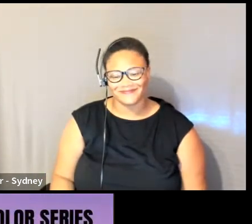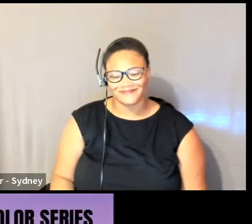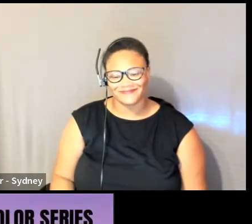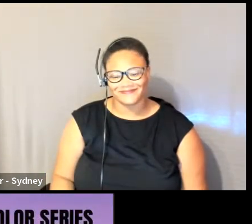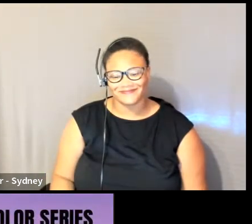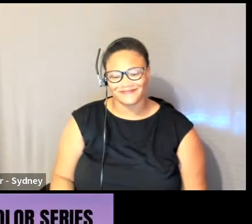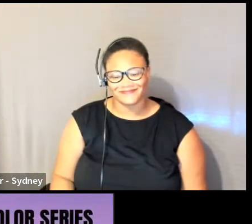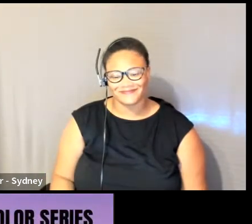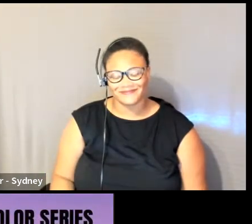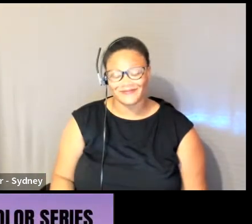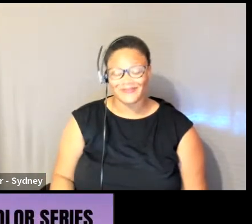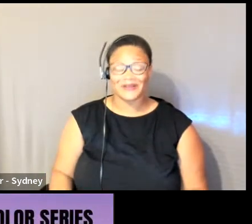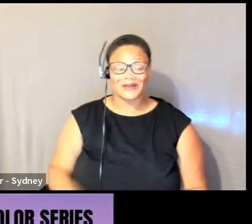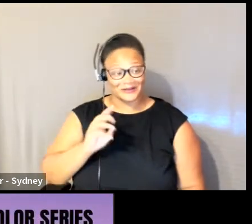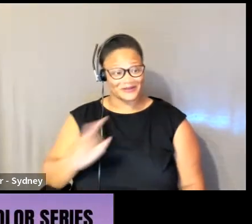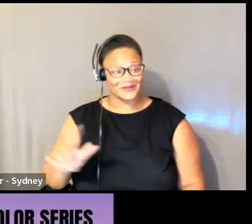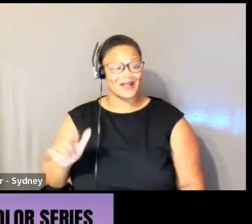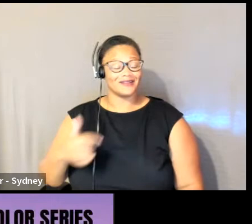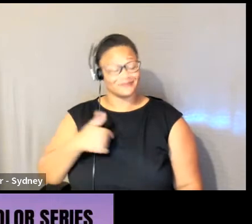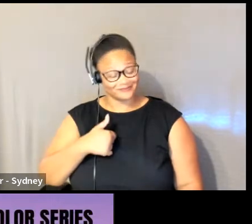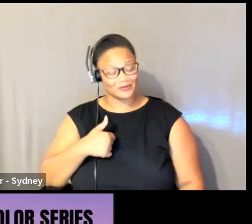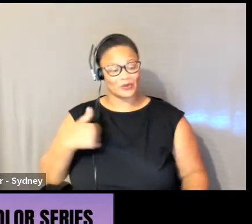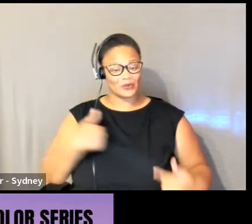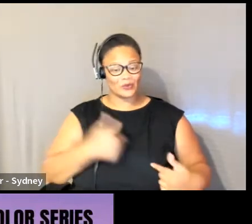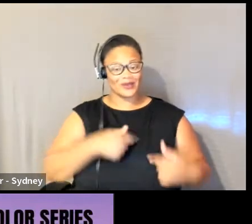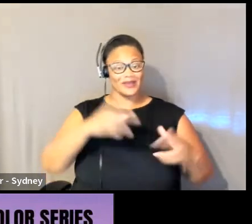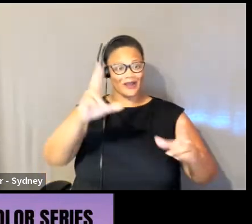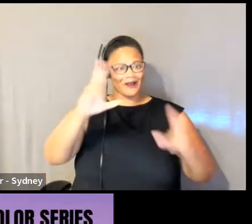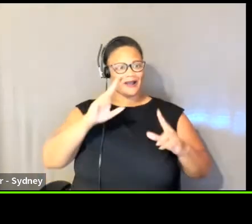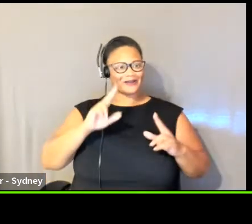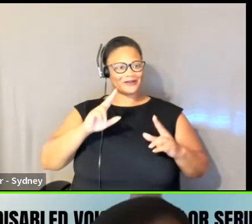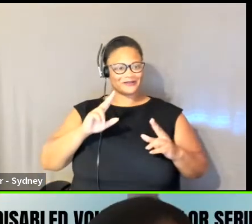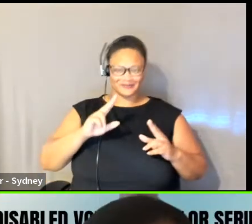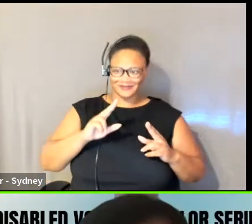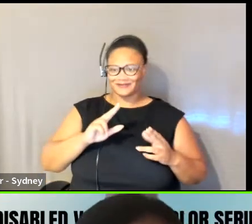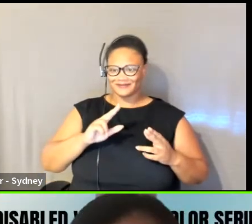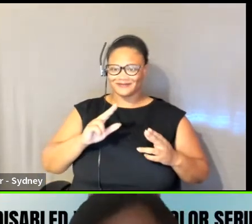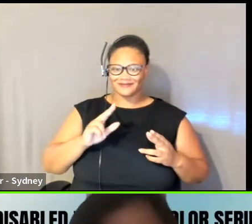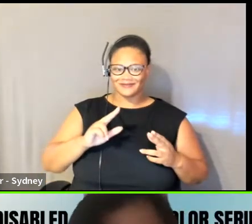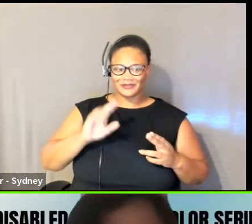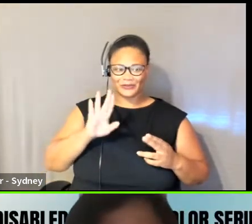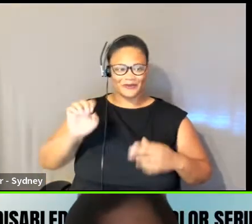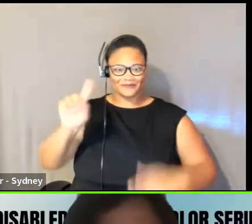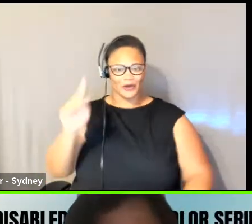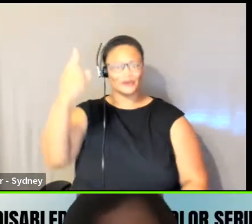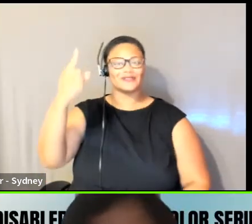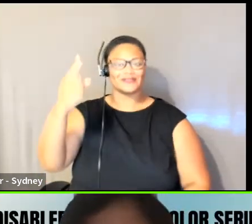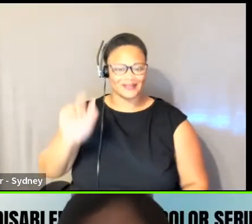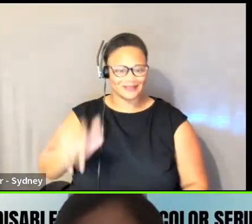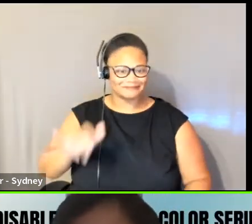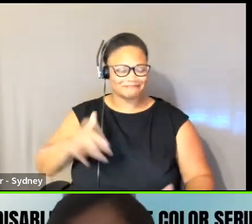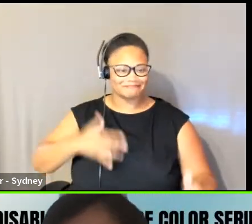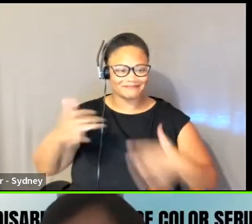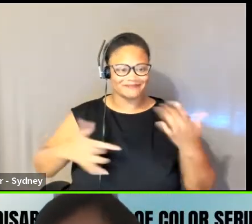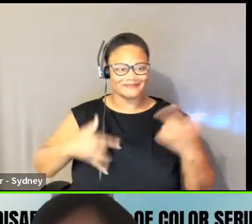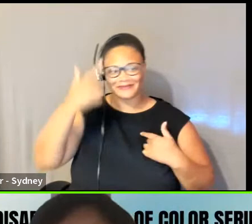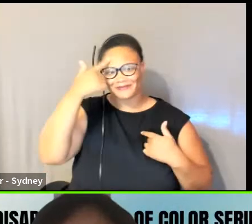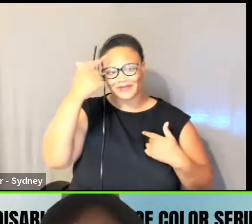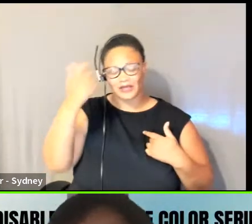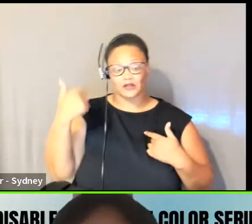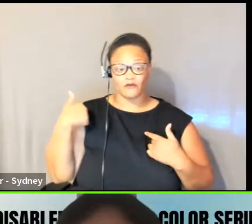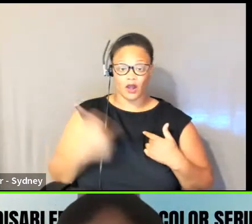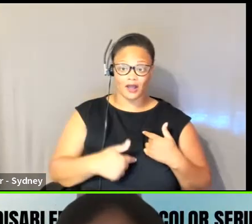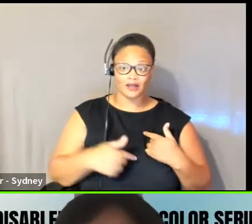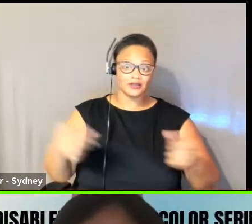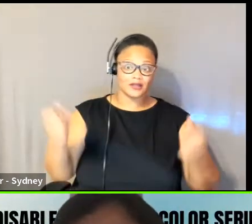Well, to begin with, we are very honored to be your number one. It's really exciting, especially because for us, a lot of